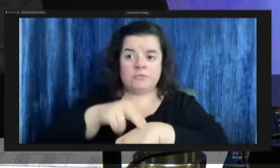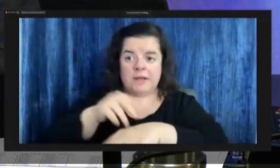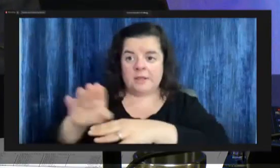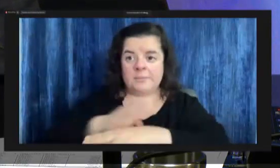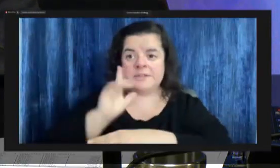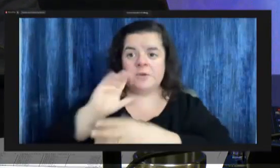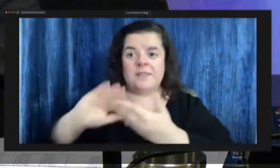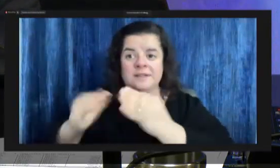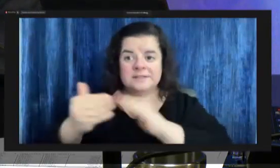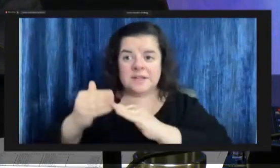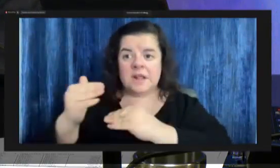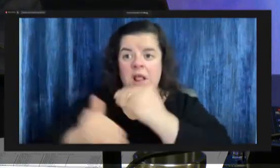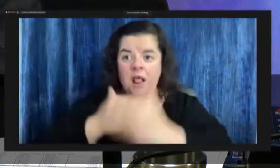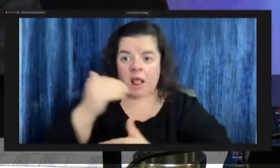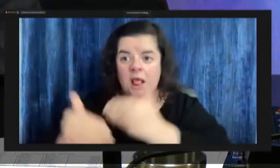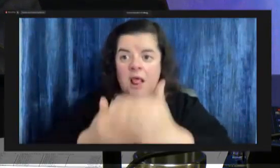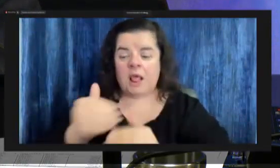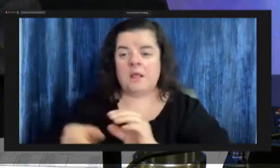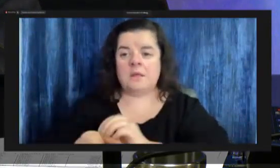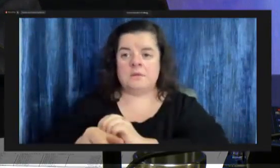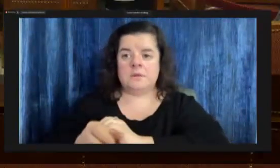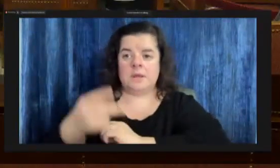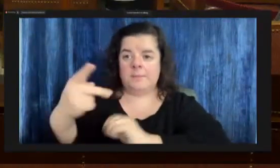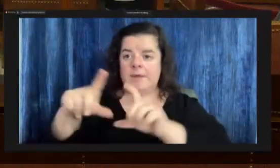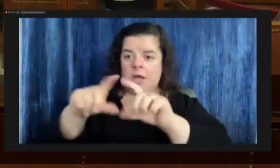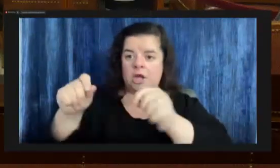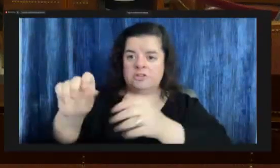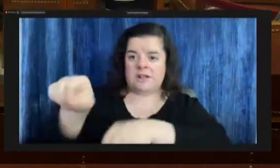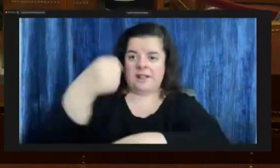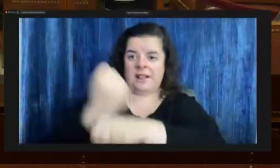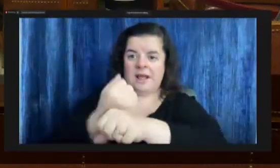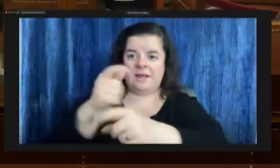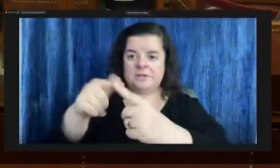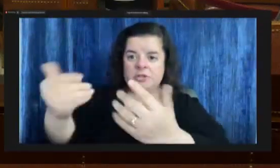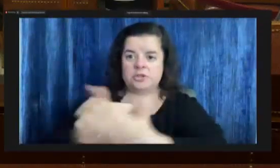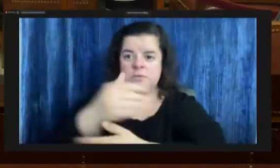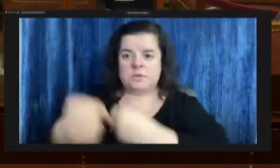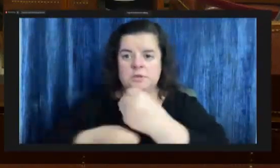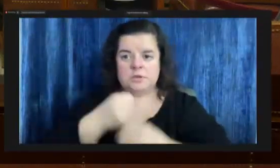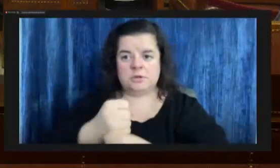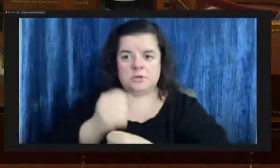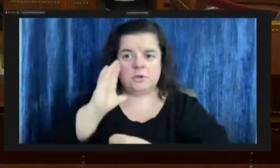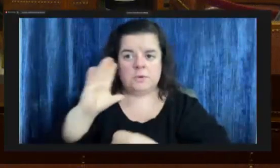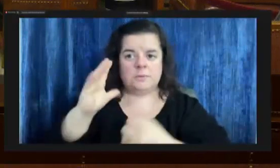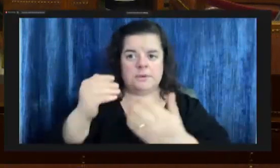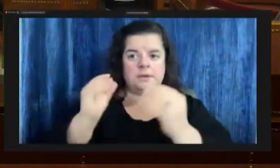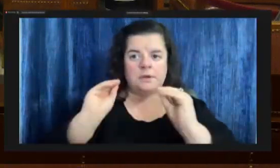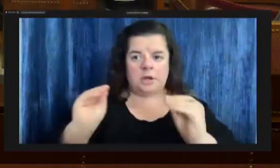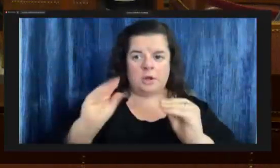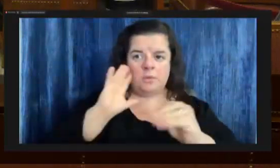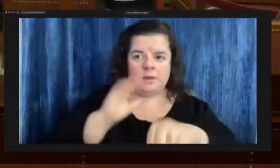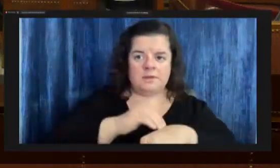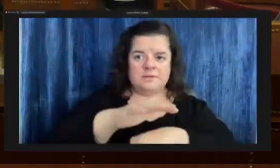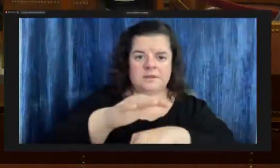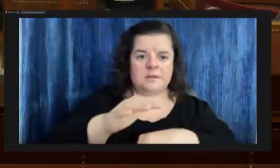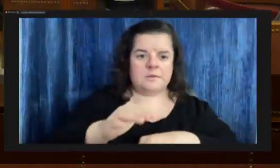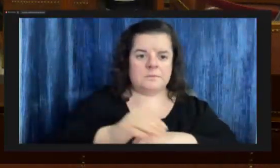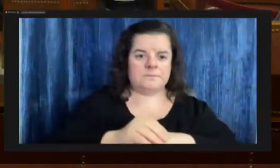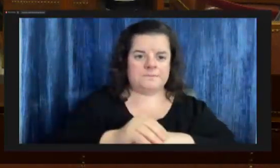So the cards are locked till the new year. So there will be no, like, could you please send out for pizza because we're